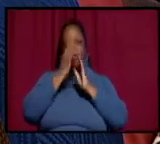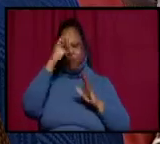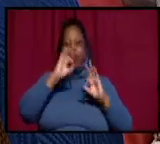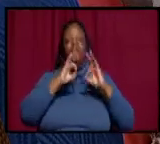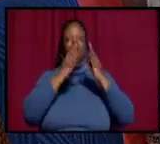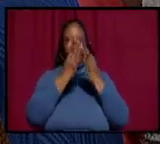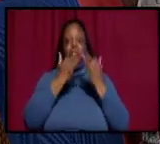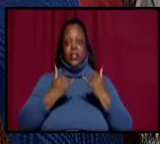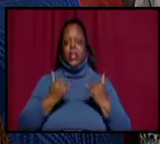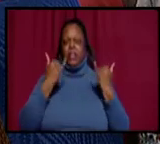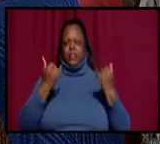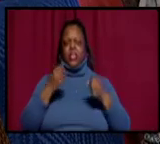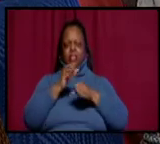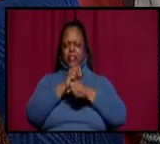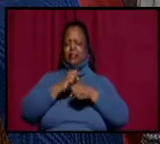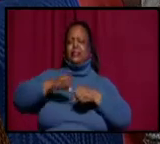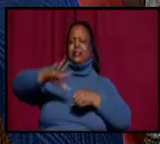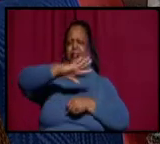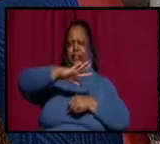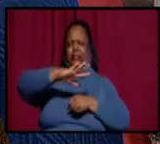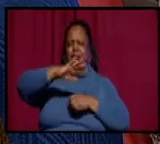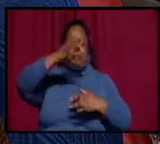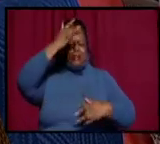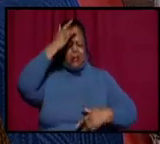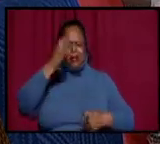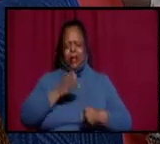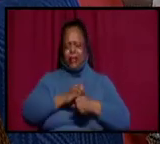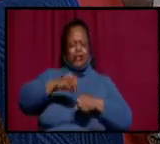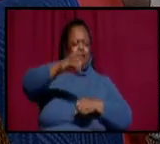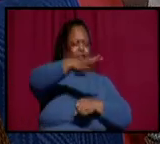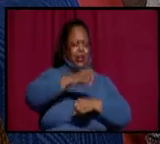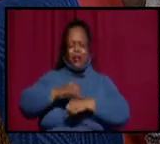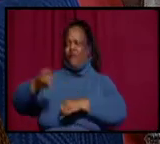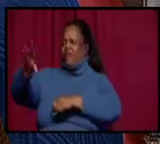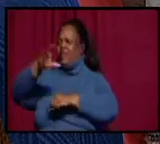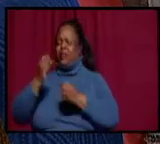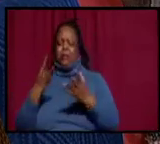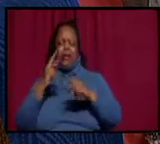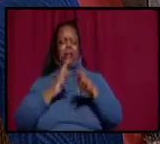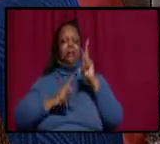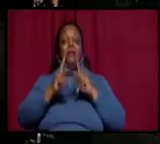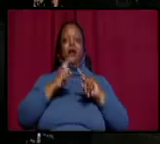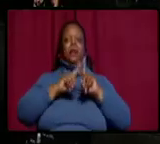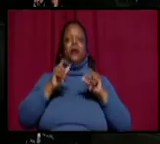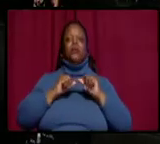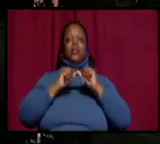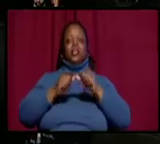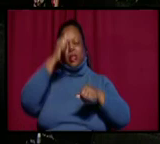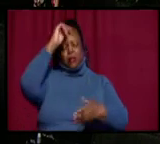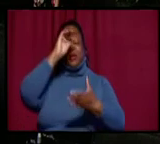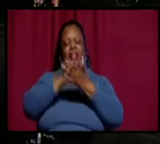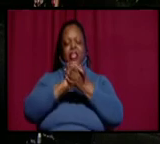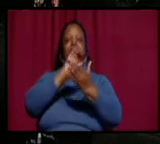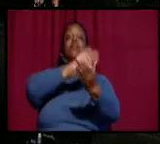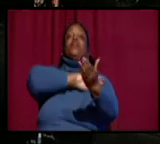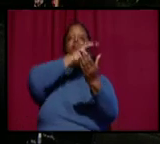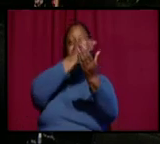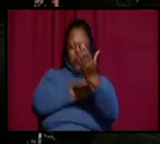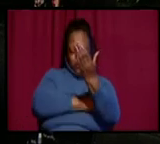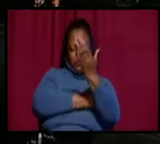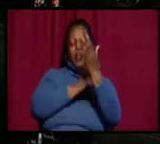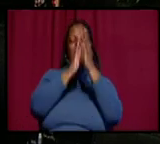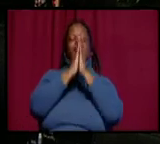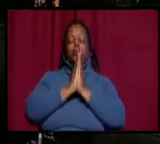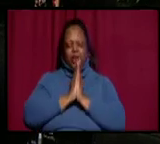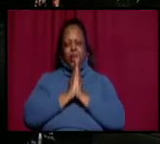praying because this global pandemic has affected so many people, but we still believe in the power of